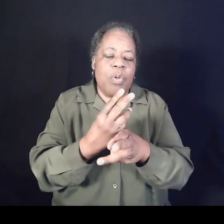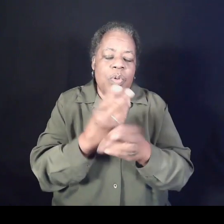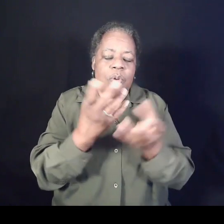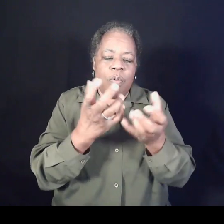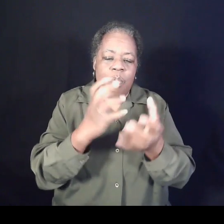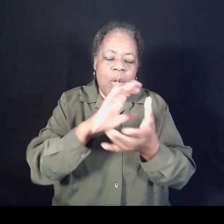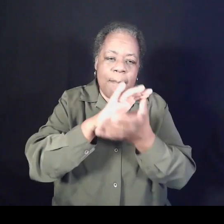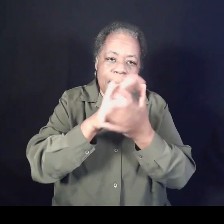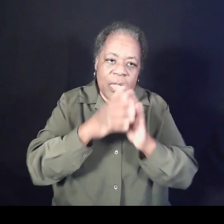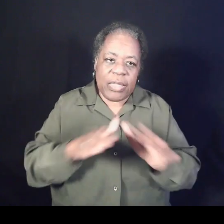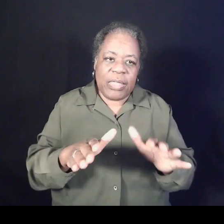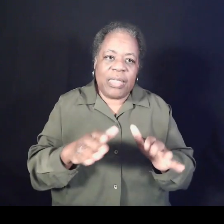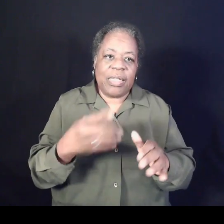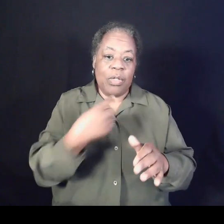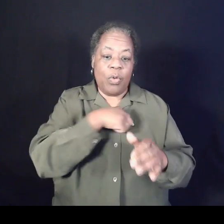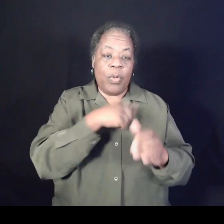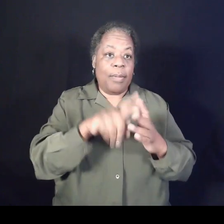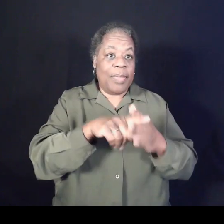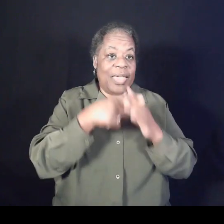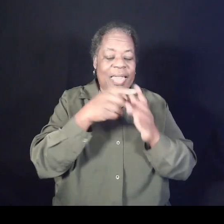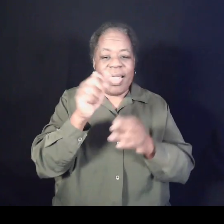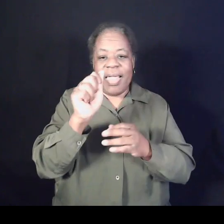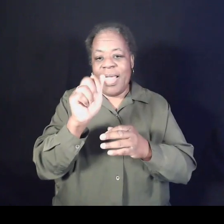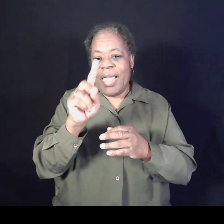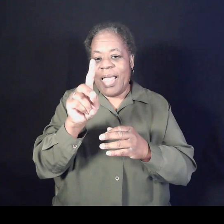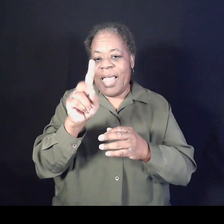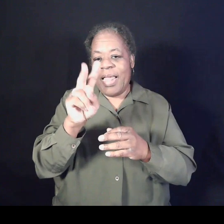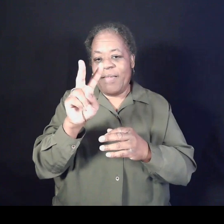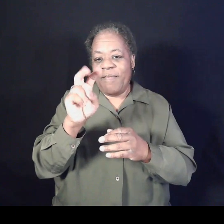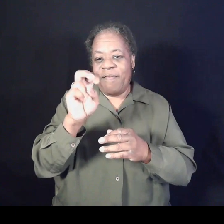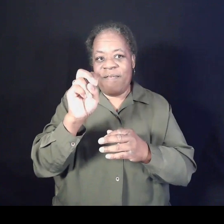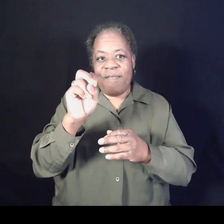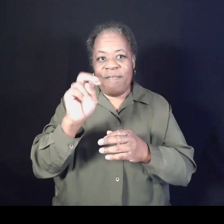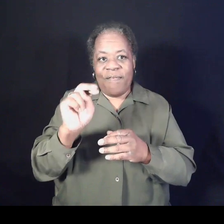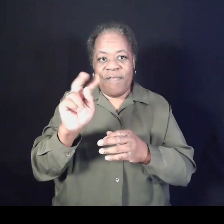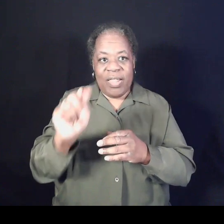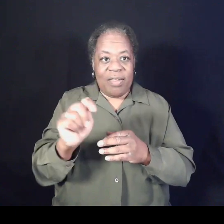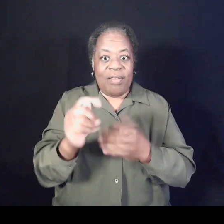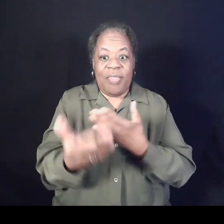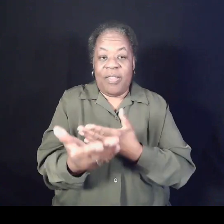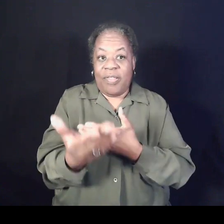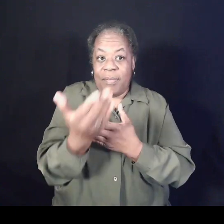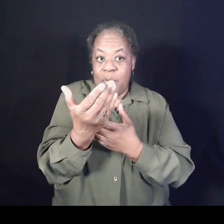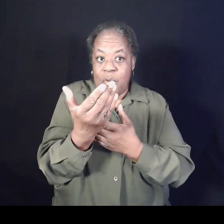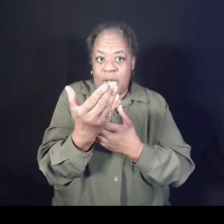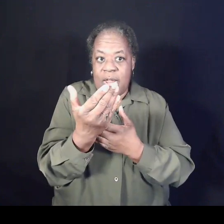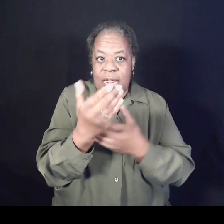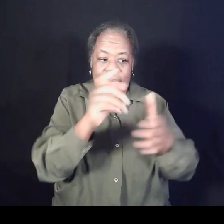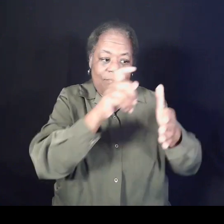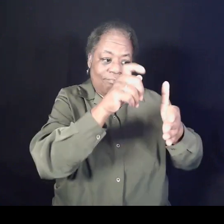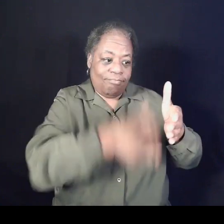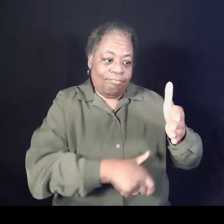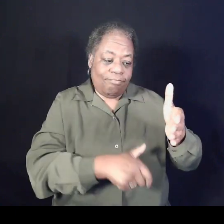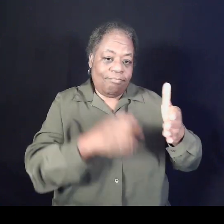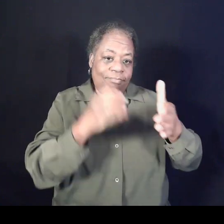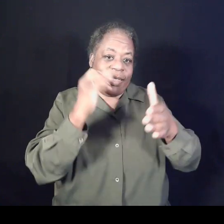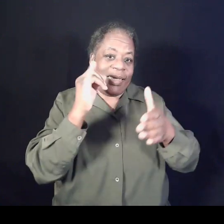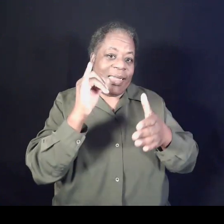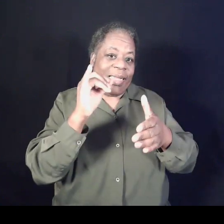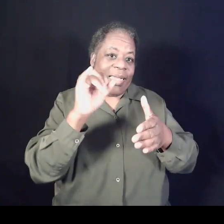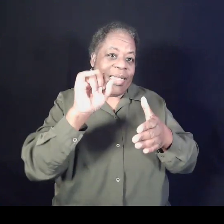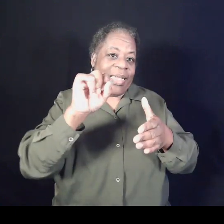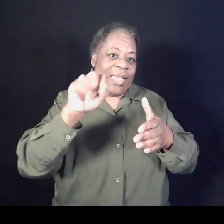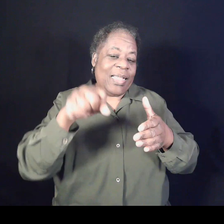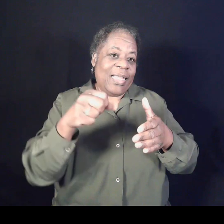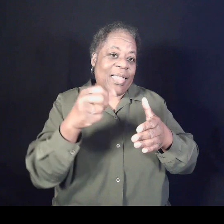So we'll begin our Advent quest today in a familiar text from the Old Testament, Isaiah chapter 9.